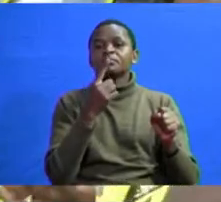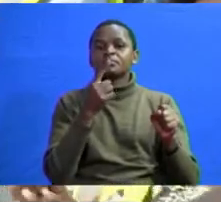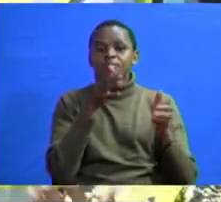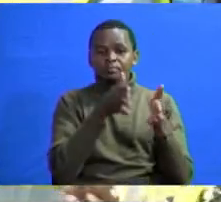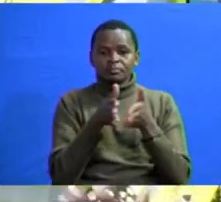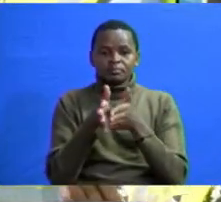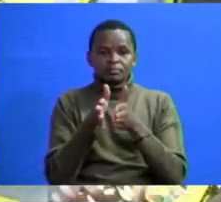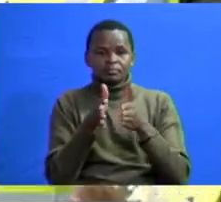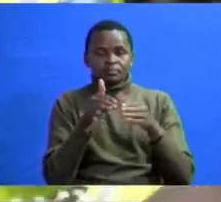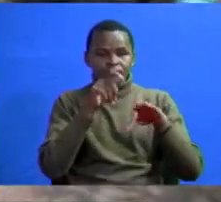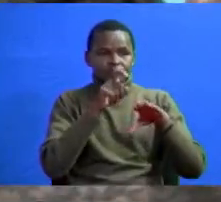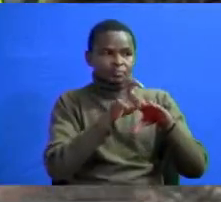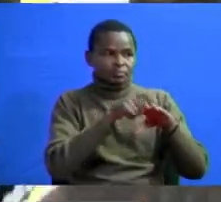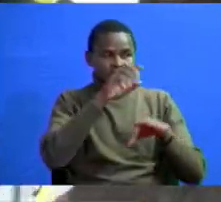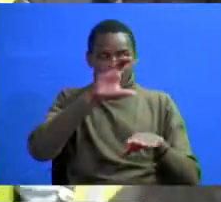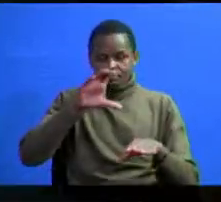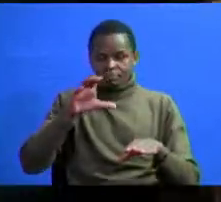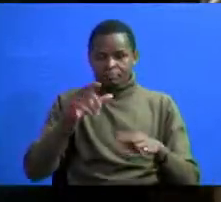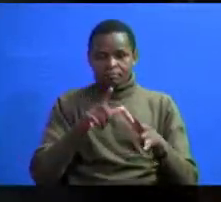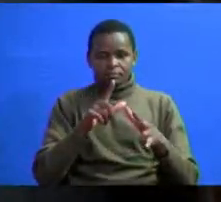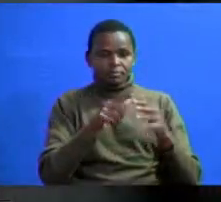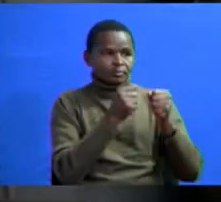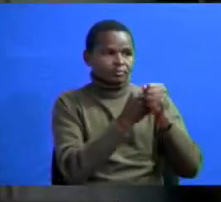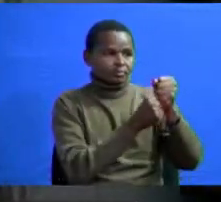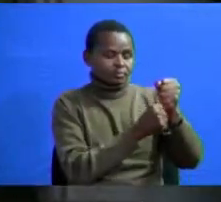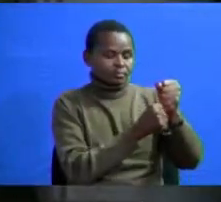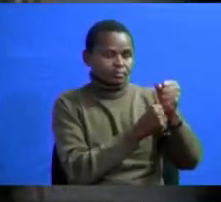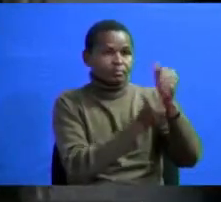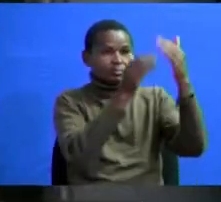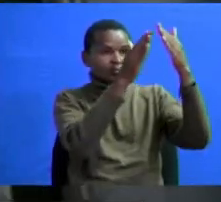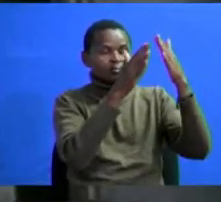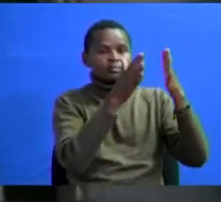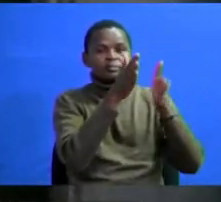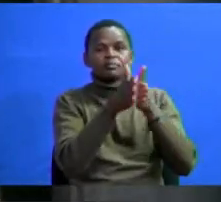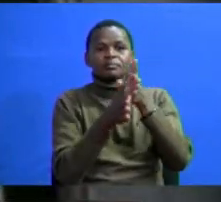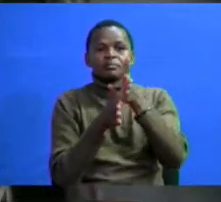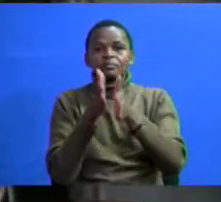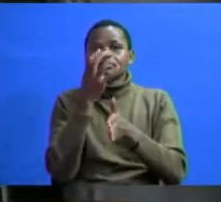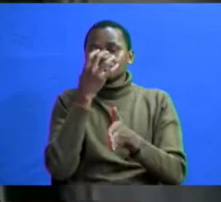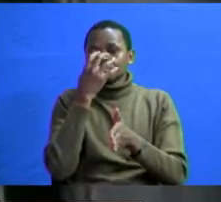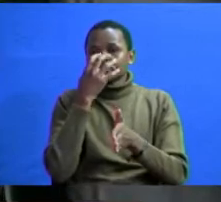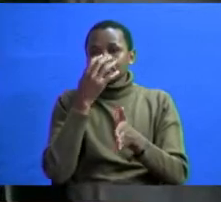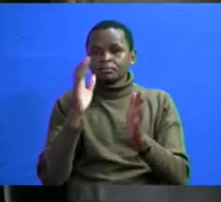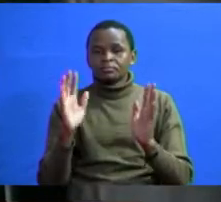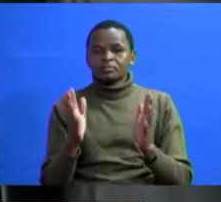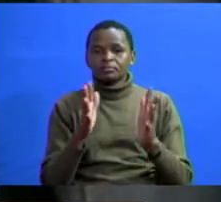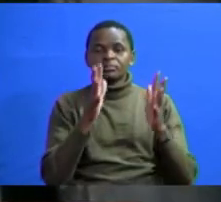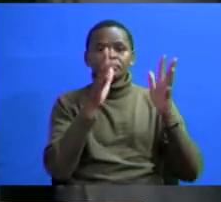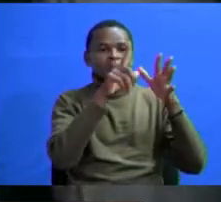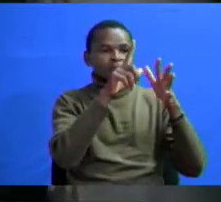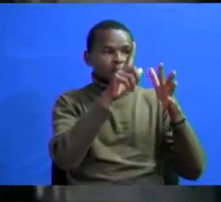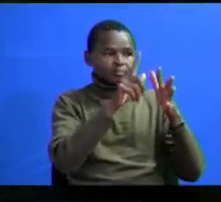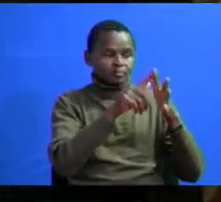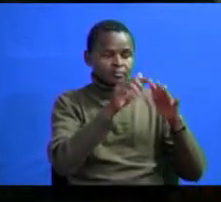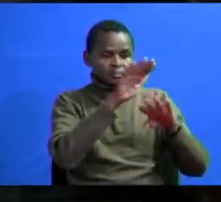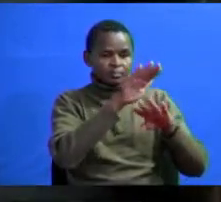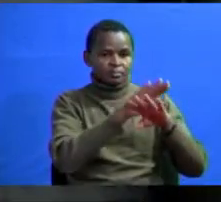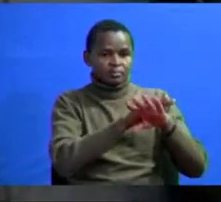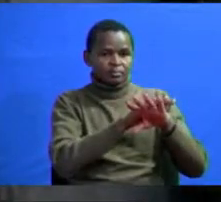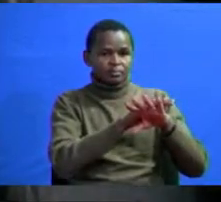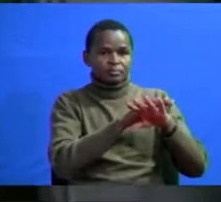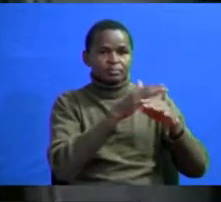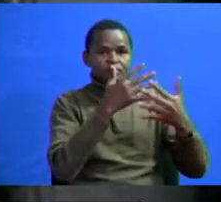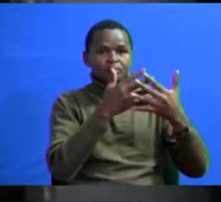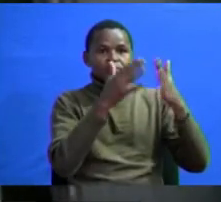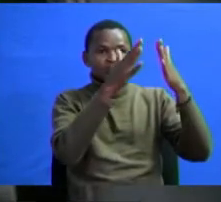to go around Embu town, lobbying support for his housing plan. Ruto glorified the plan as an omnibus to arrest poor